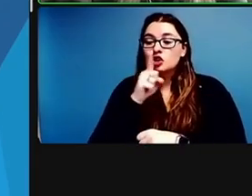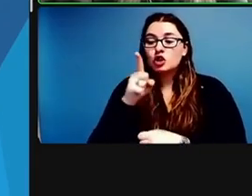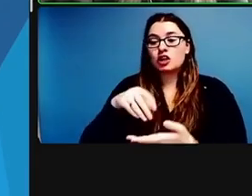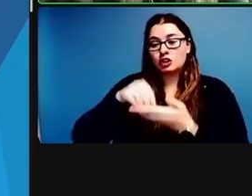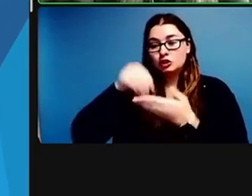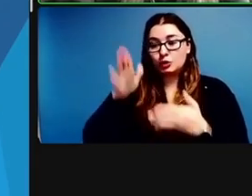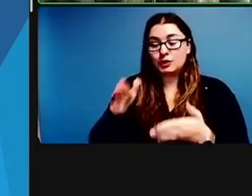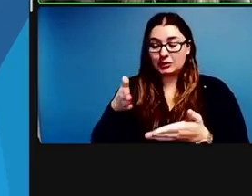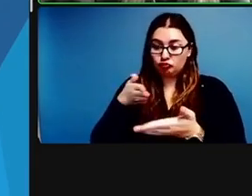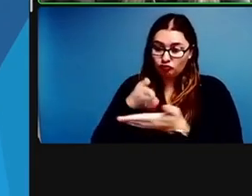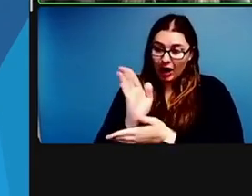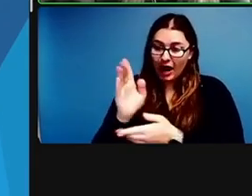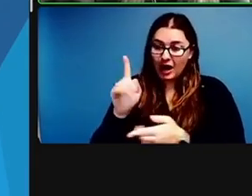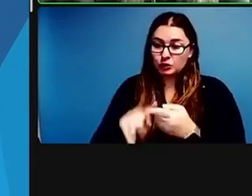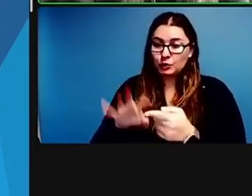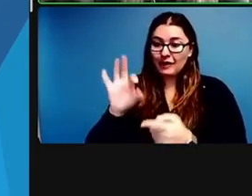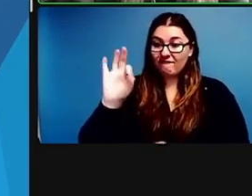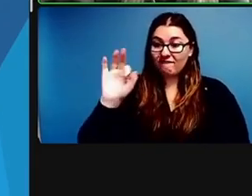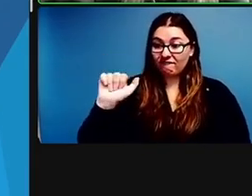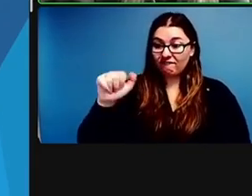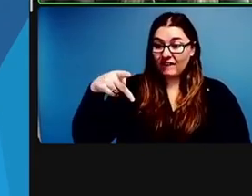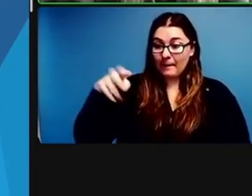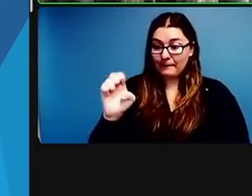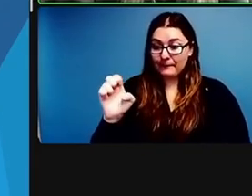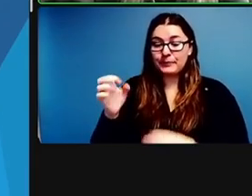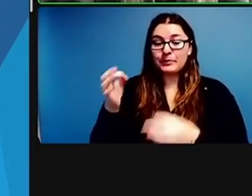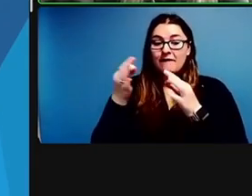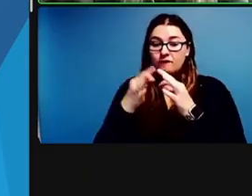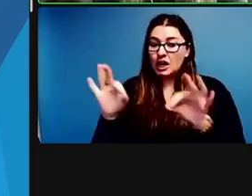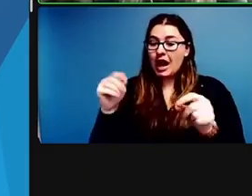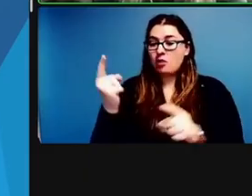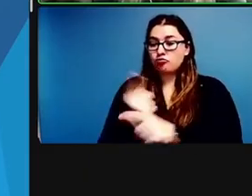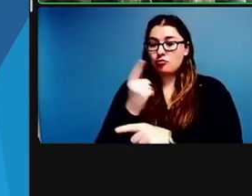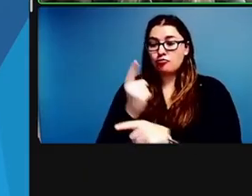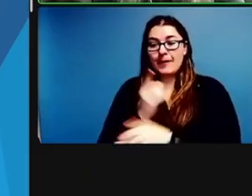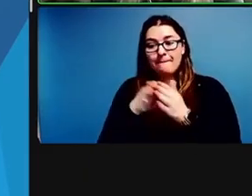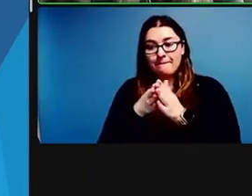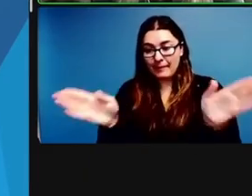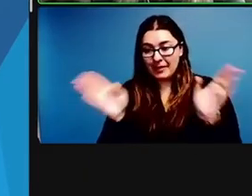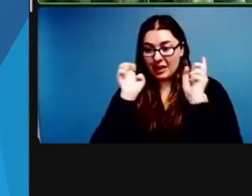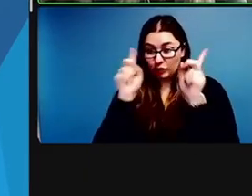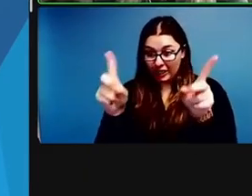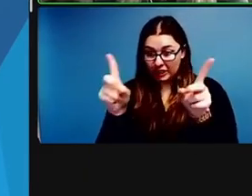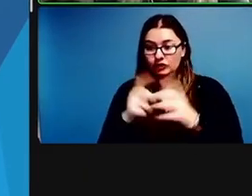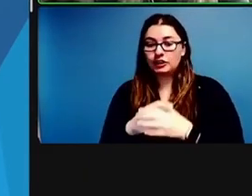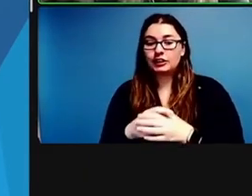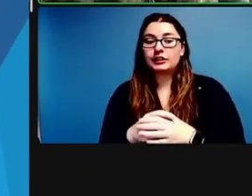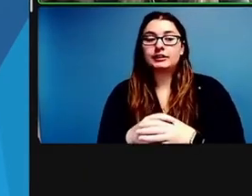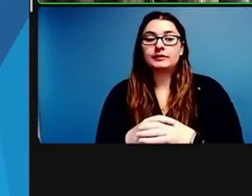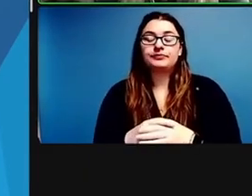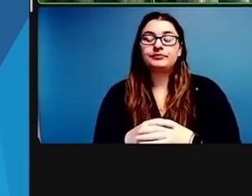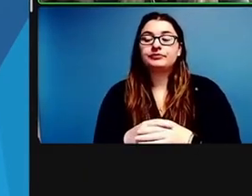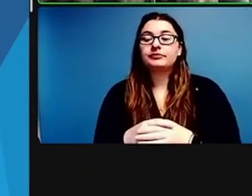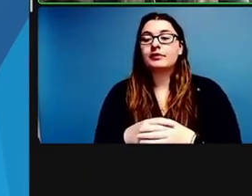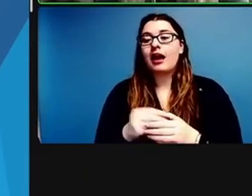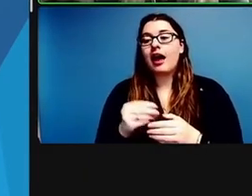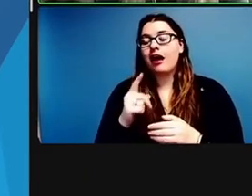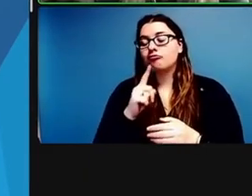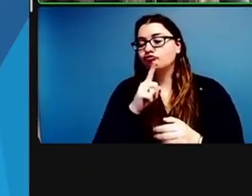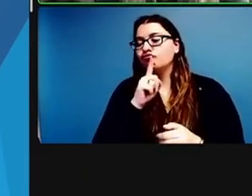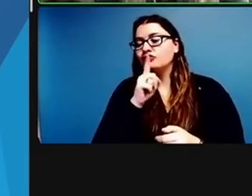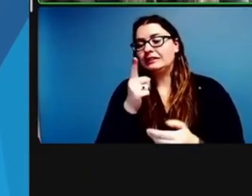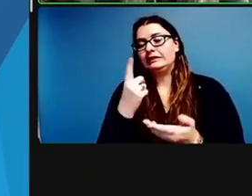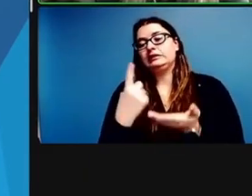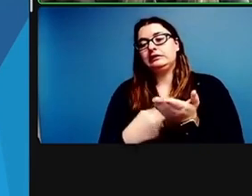student's right to a FAPE, or a free and appropriate public education. And we're primarily